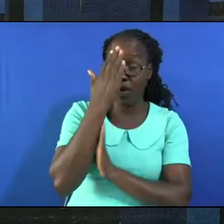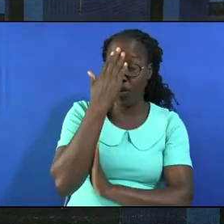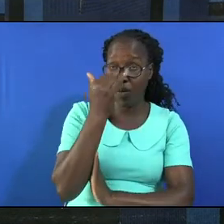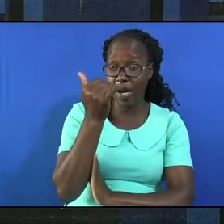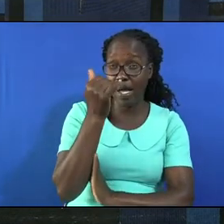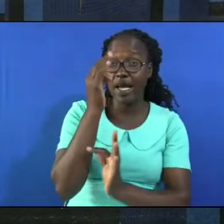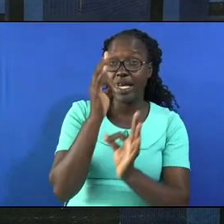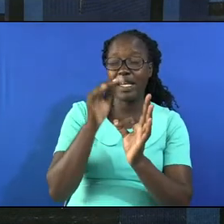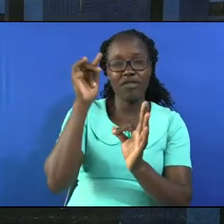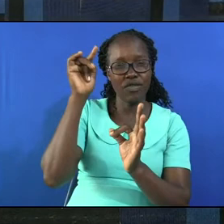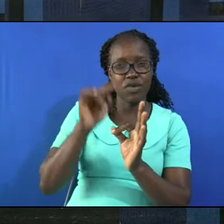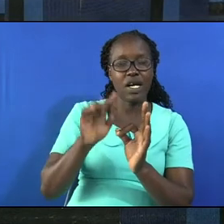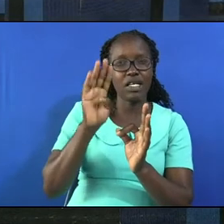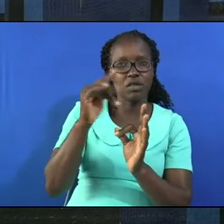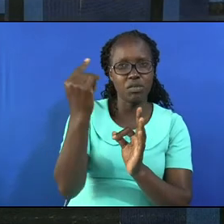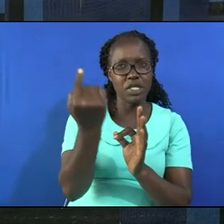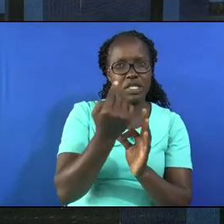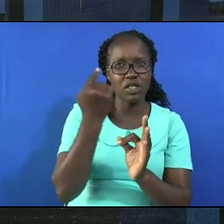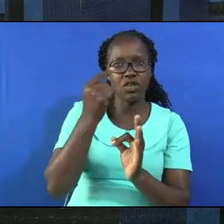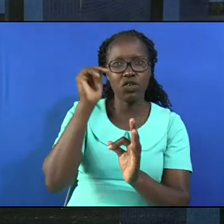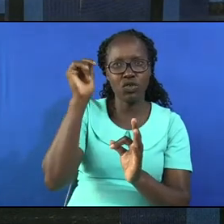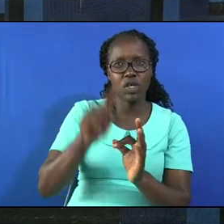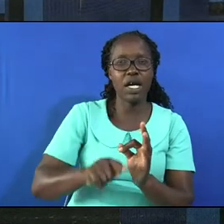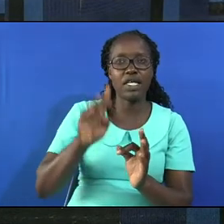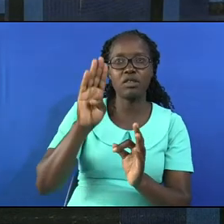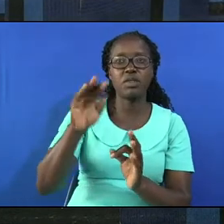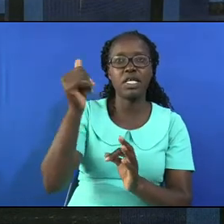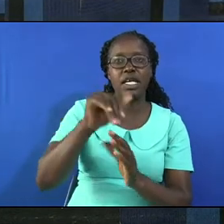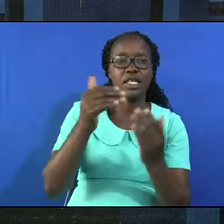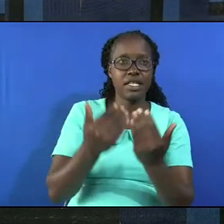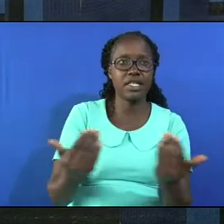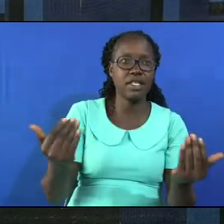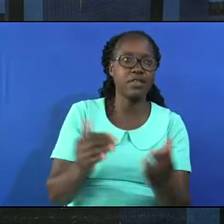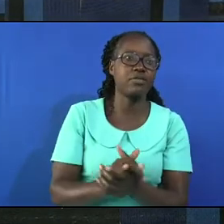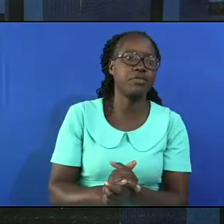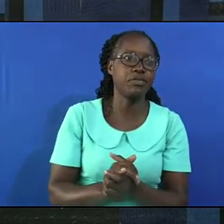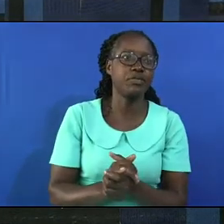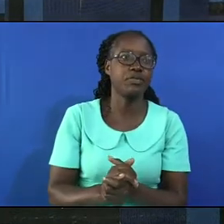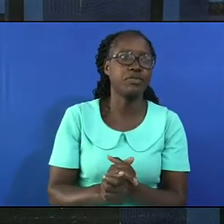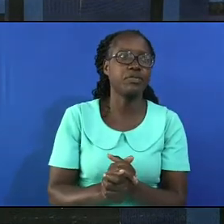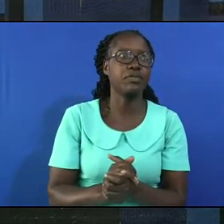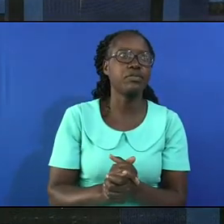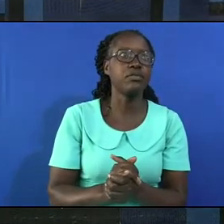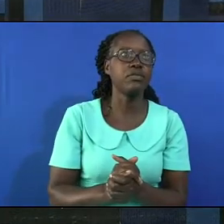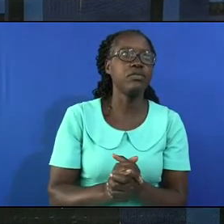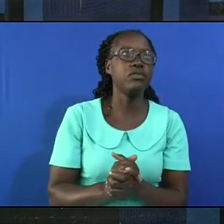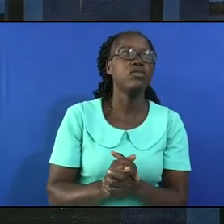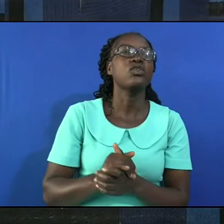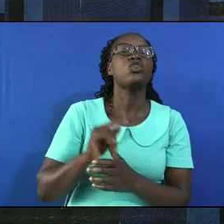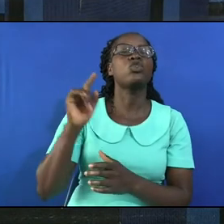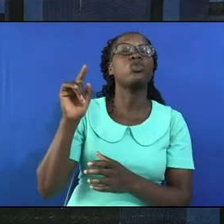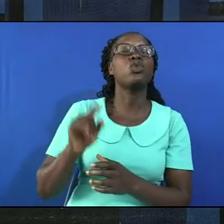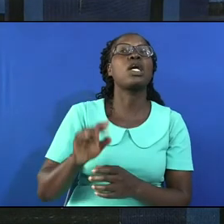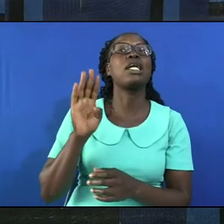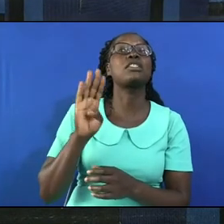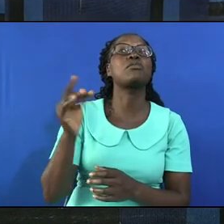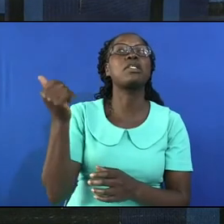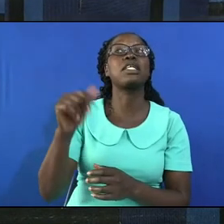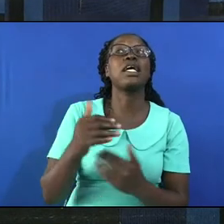Because if you can't be single, I can't hear you. If you can't be single,